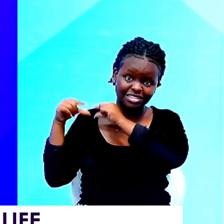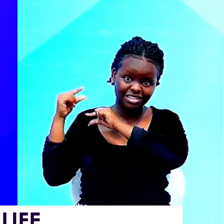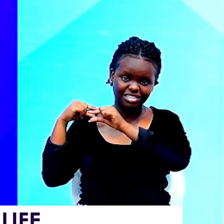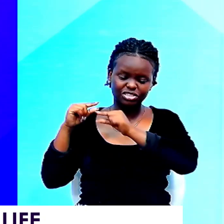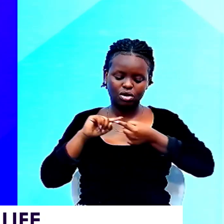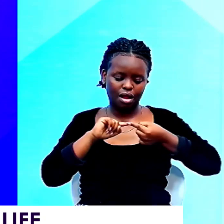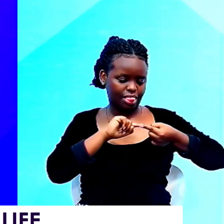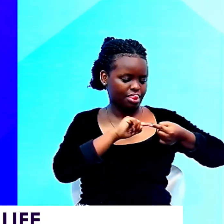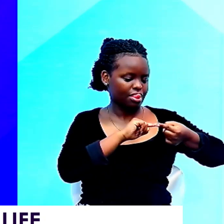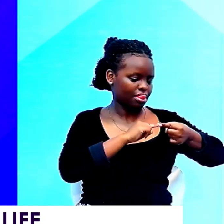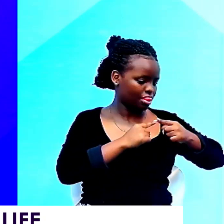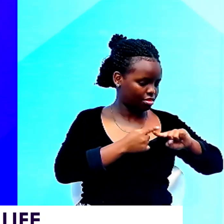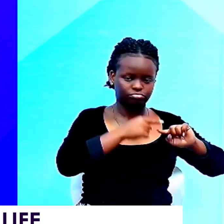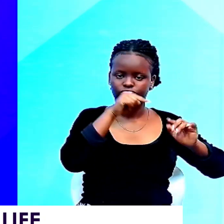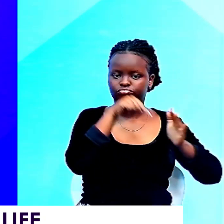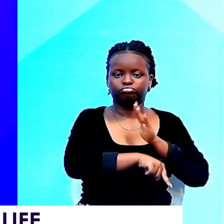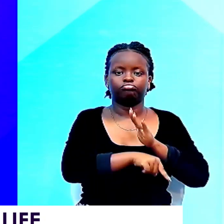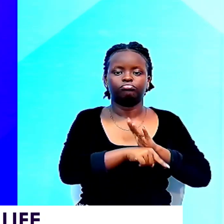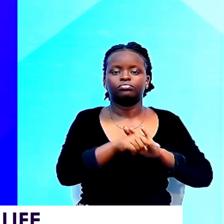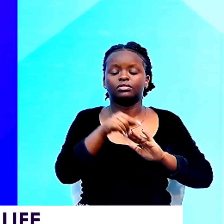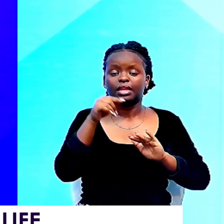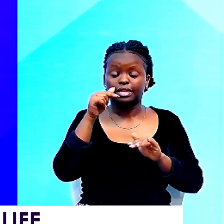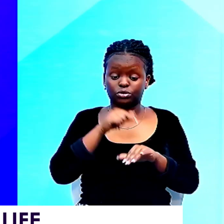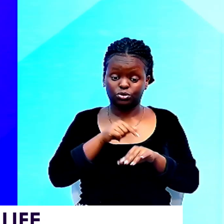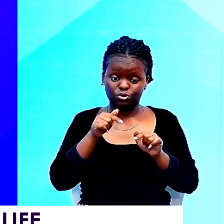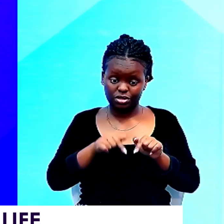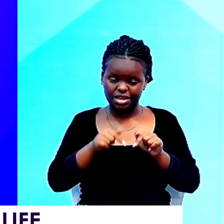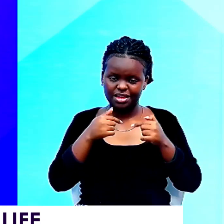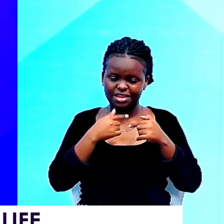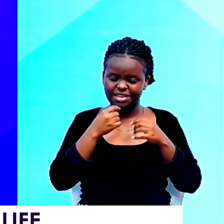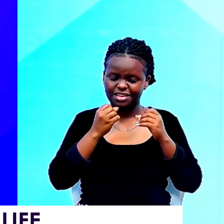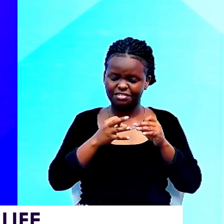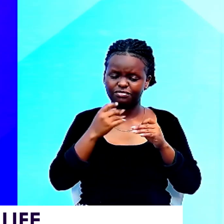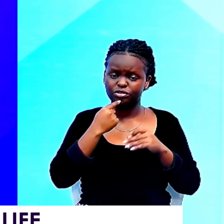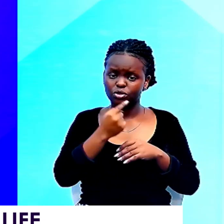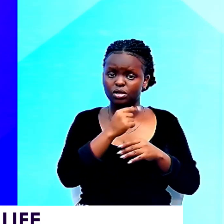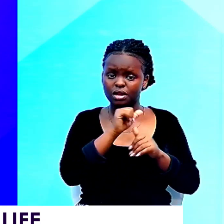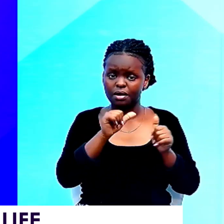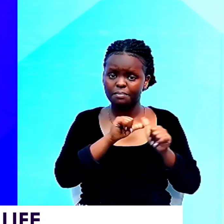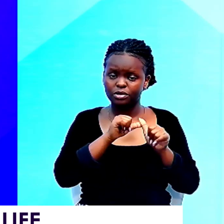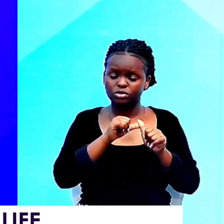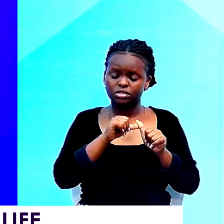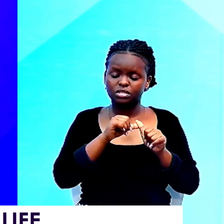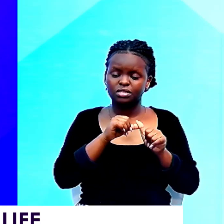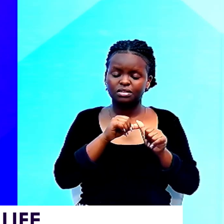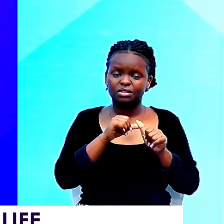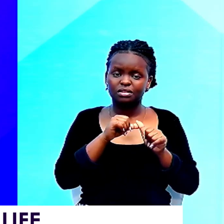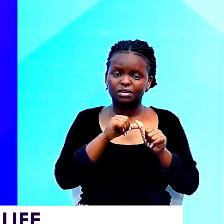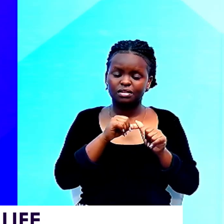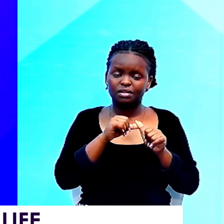that I'm telling you the truth, to date, if you are told about the colonial masters in Kenya,